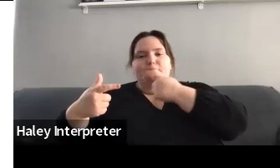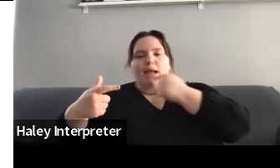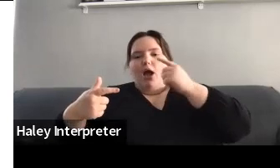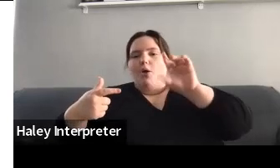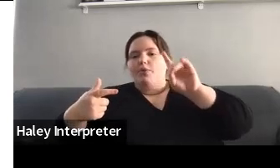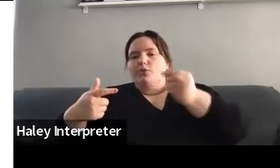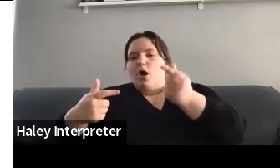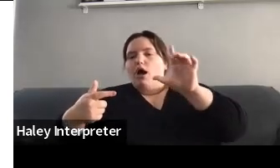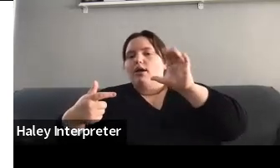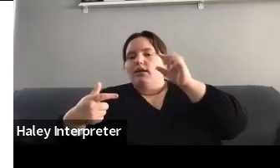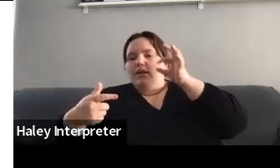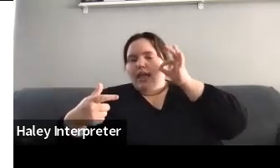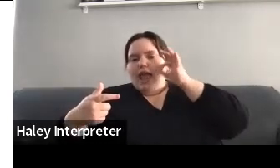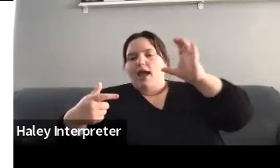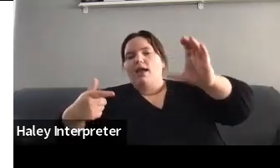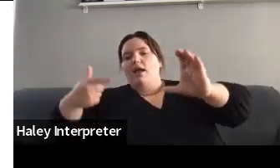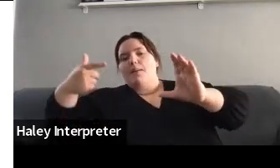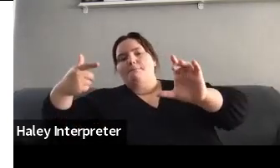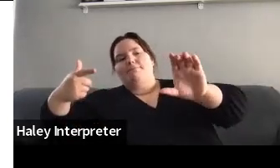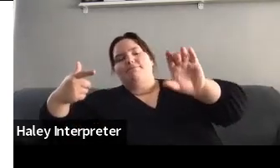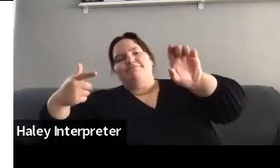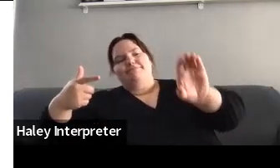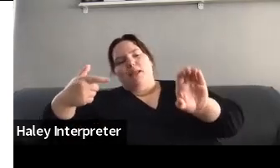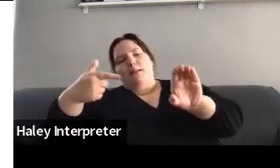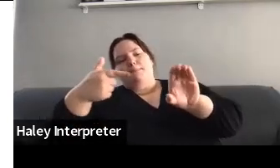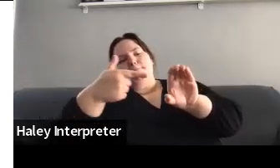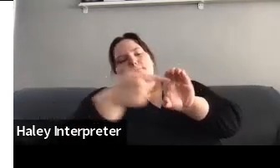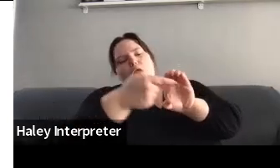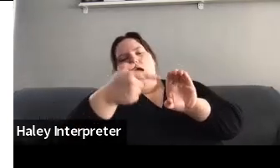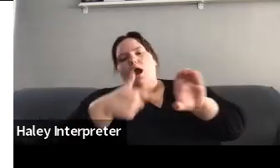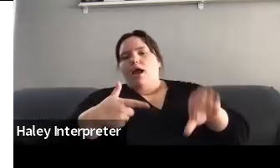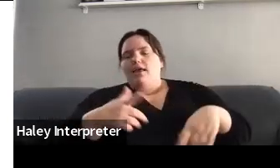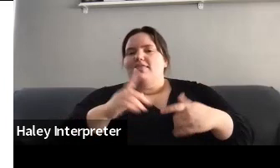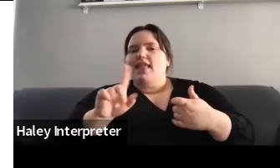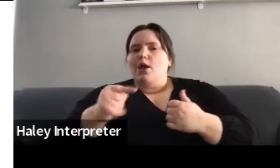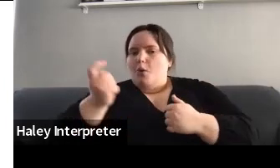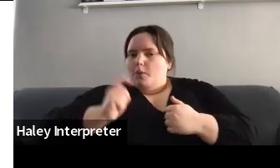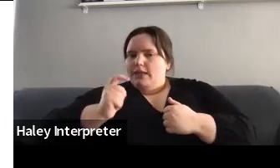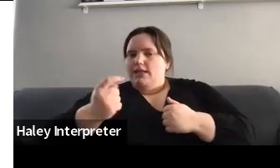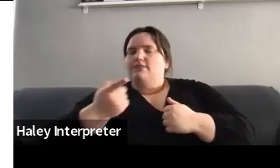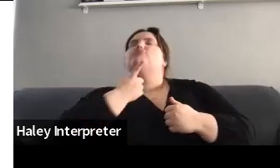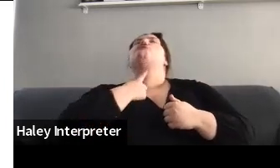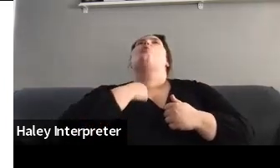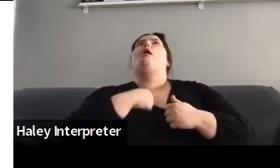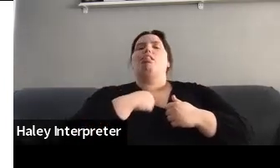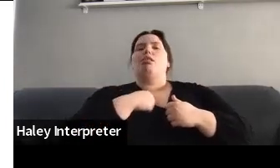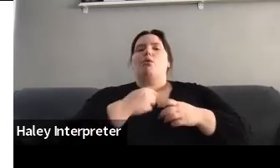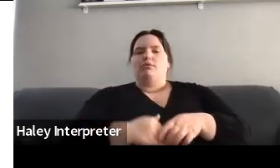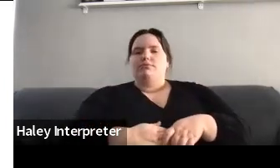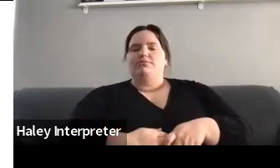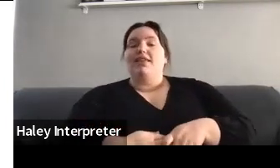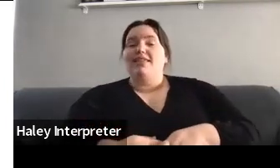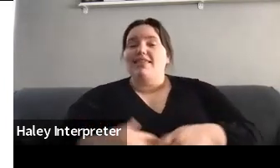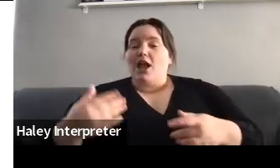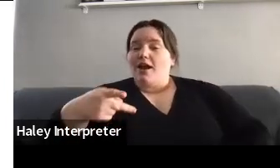it'll kind of pop it into the back of their throat. And then they just need to swallow. There are pet